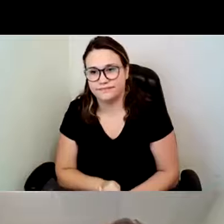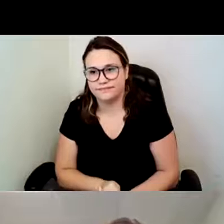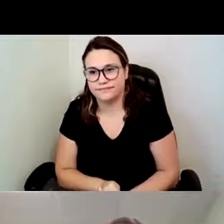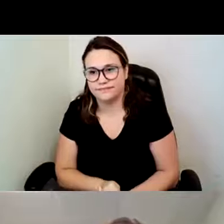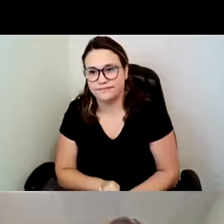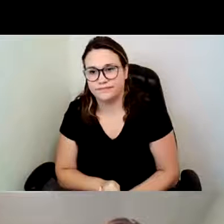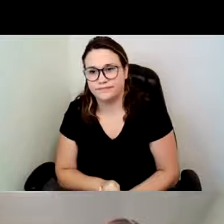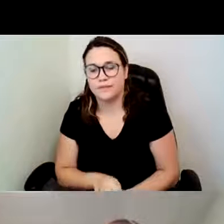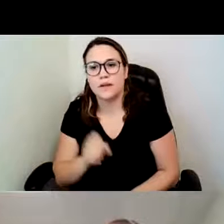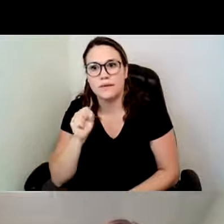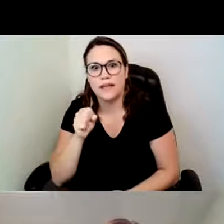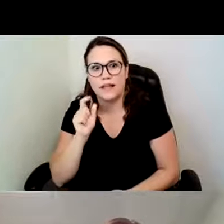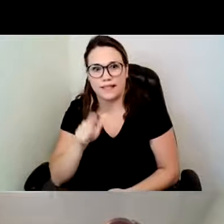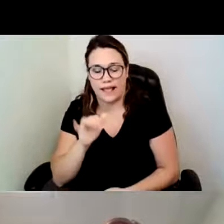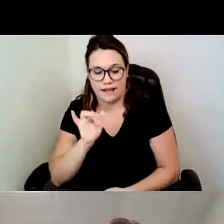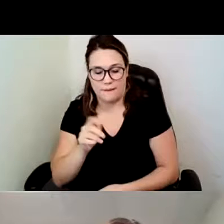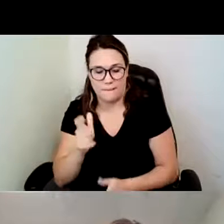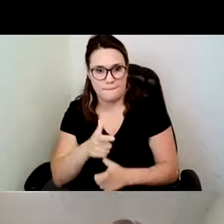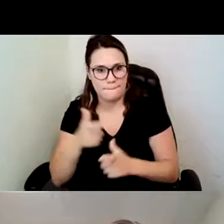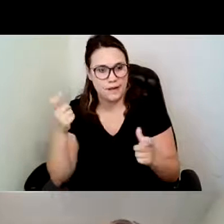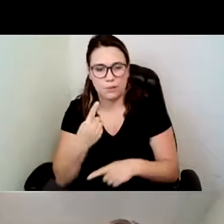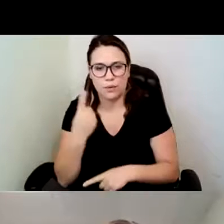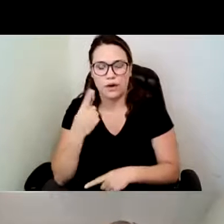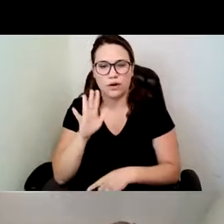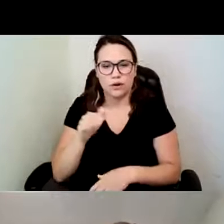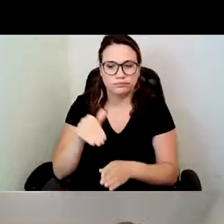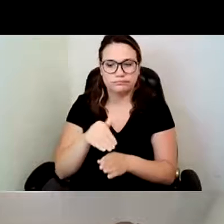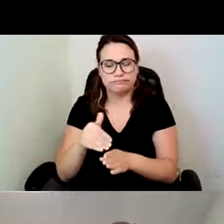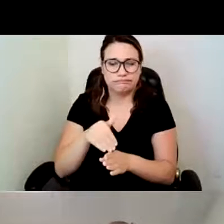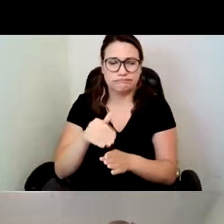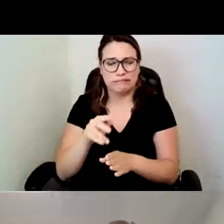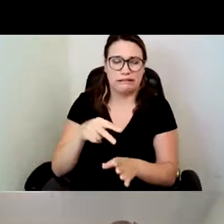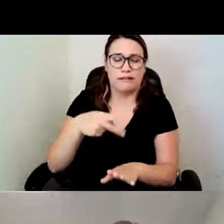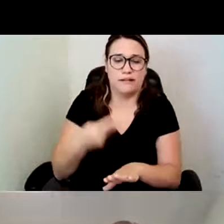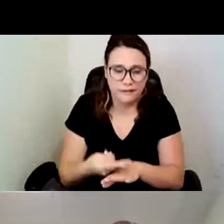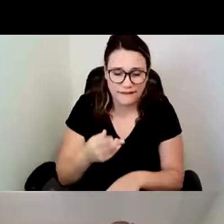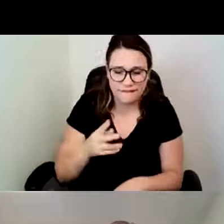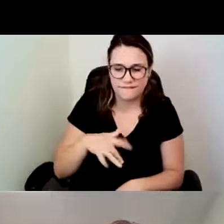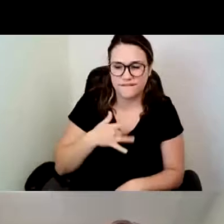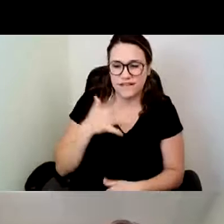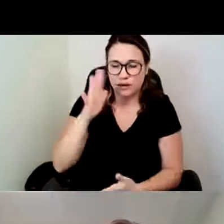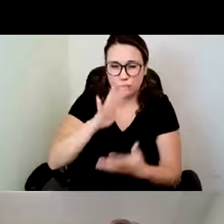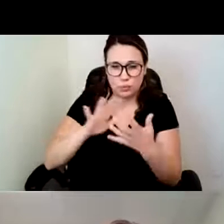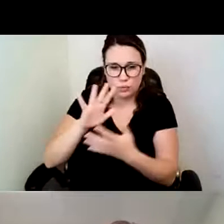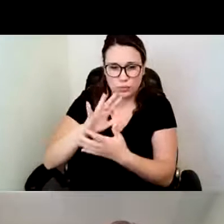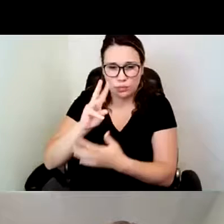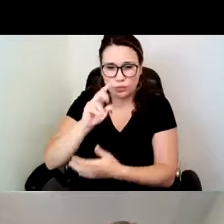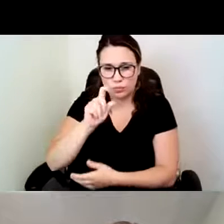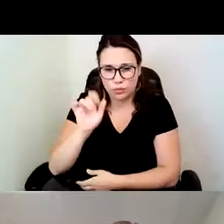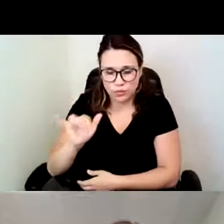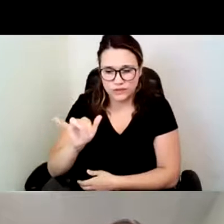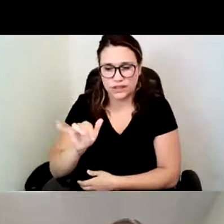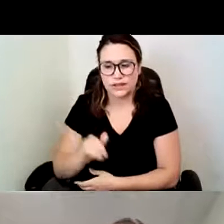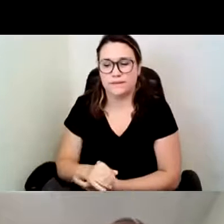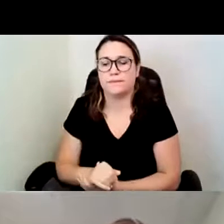was a big one. Her losing her balance, her feeling woozy. And again,